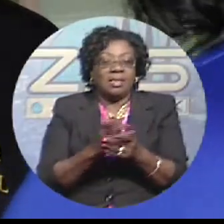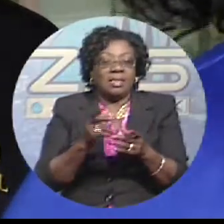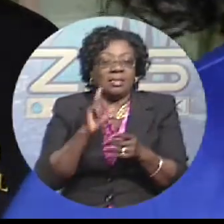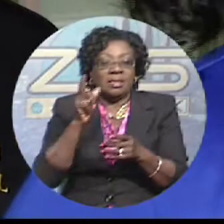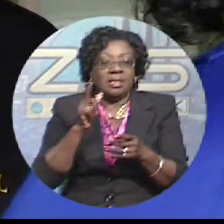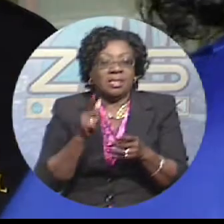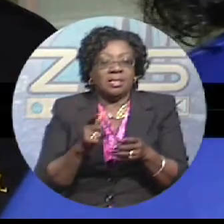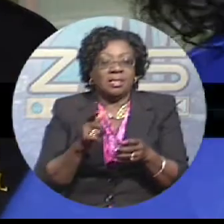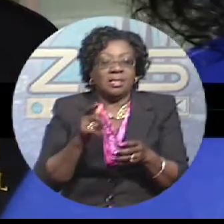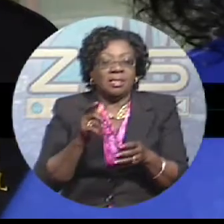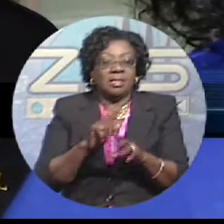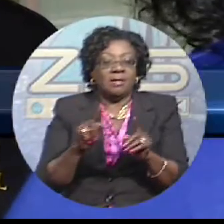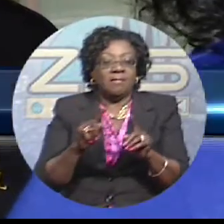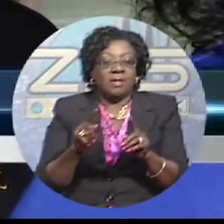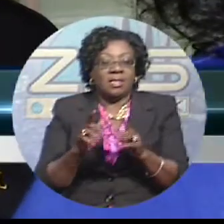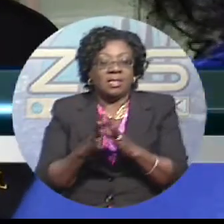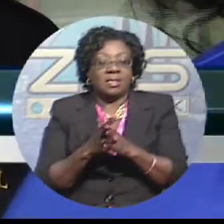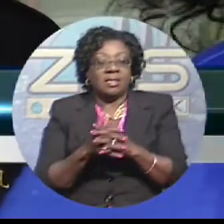different like